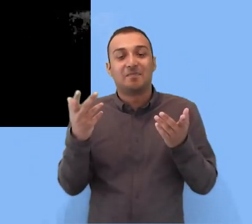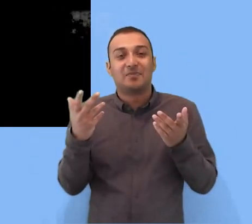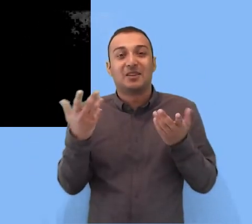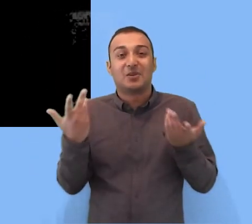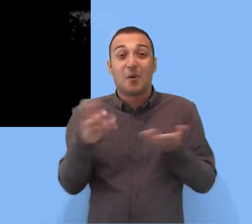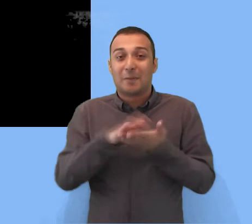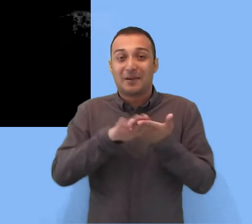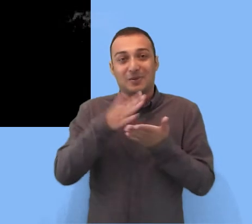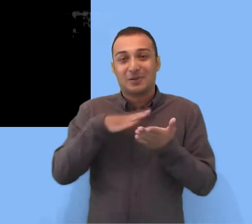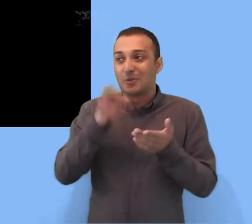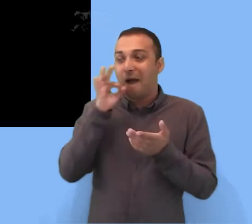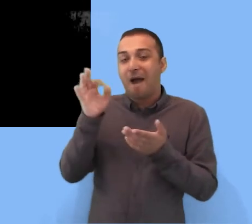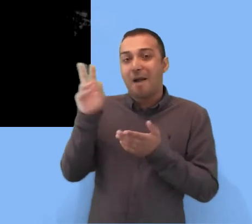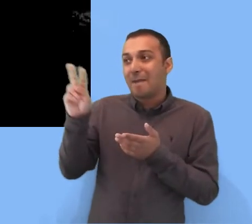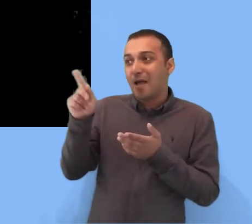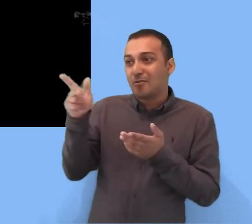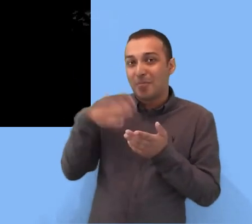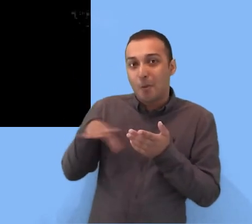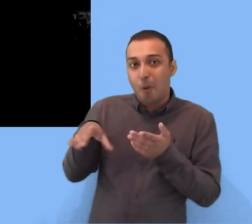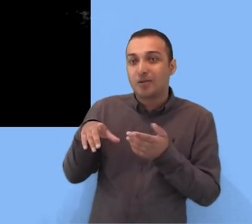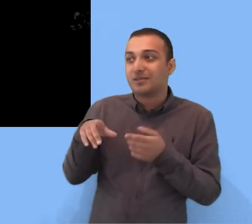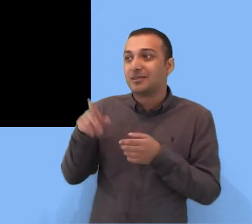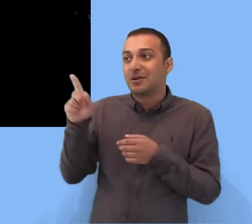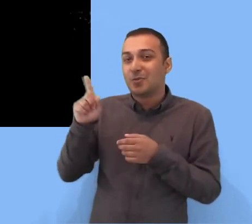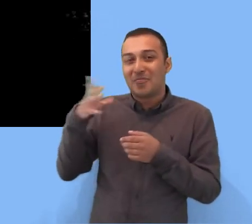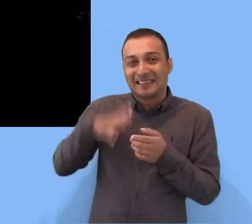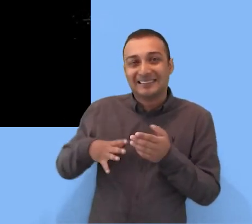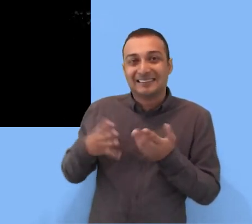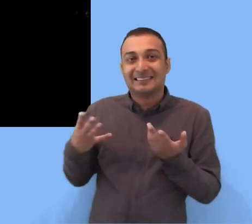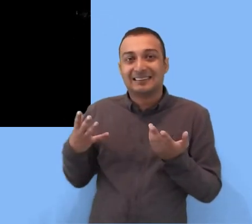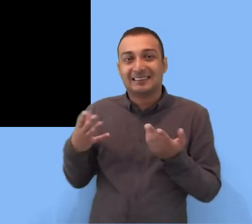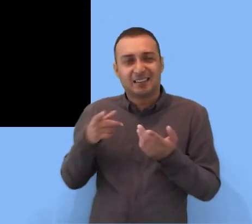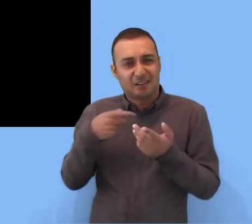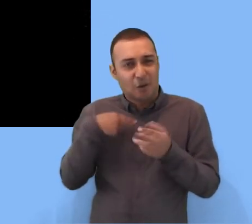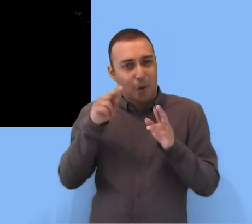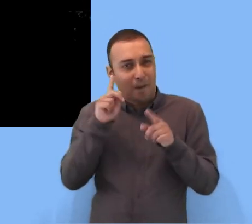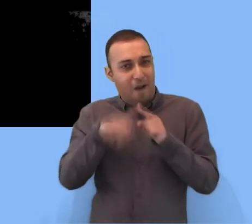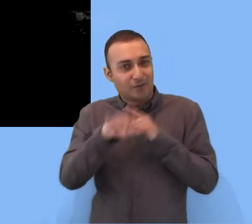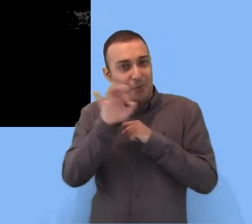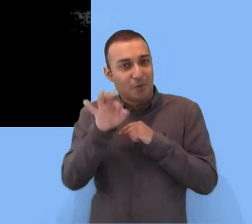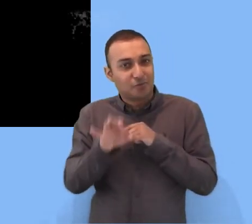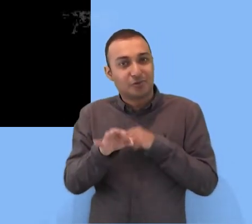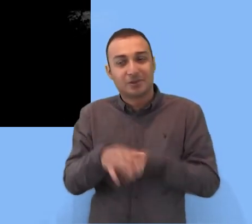question? Sort of. I had a couple of bits to add myself.